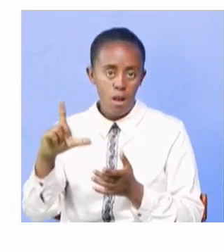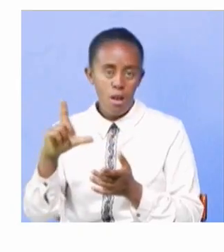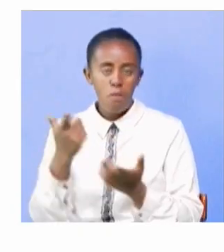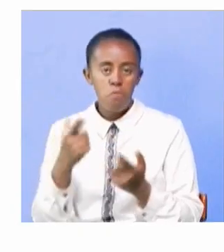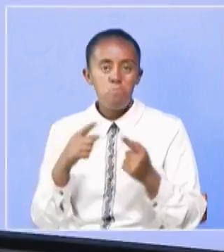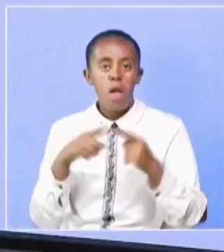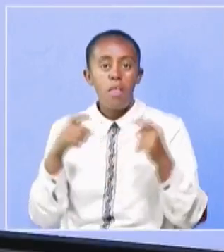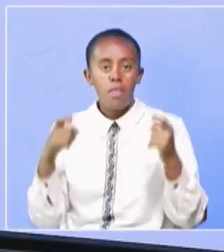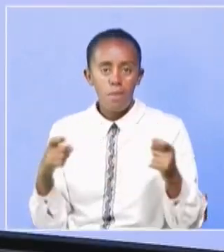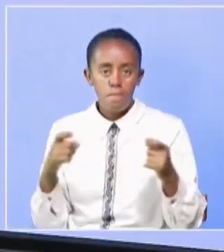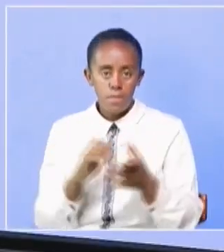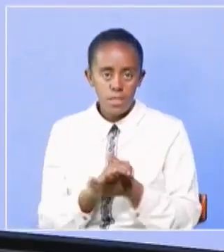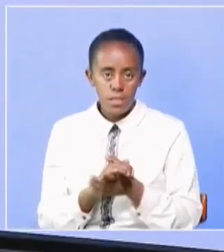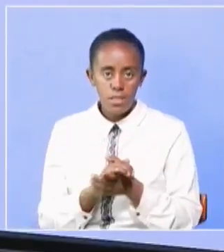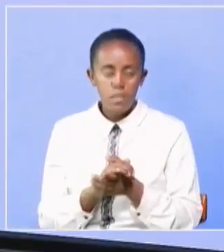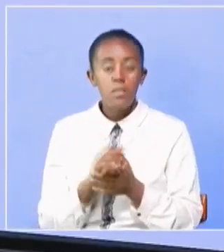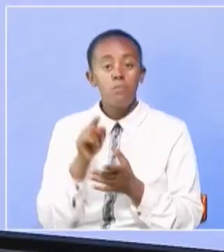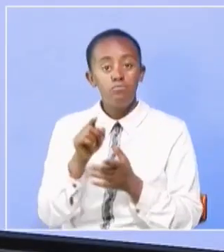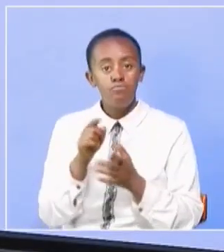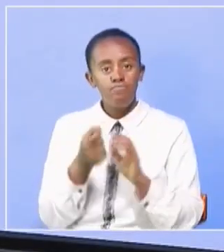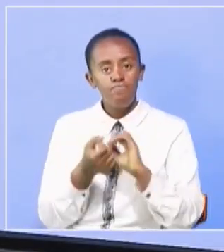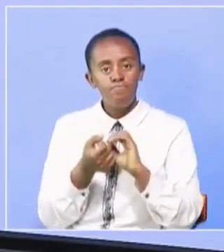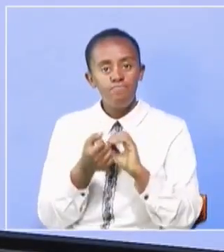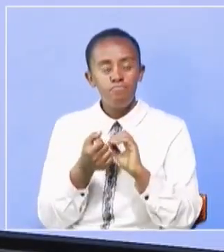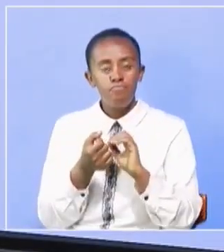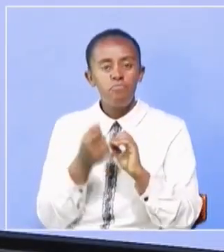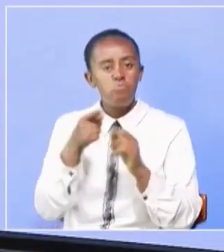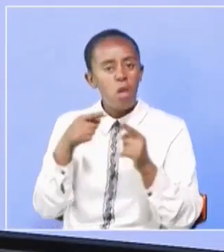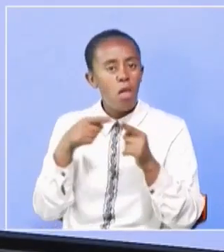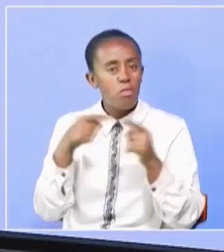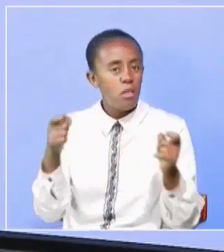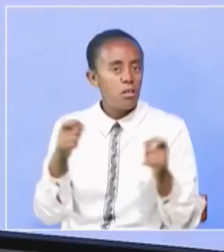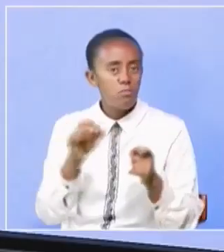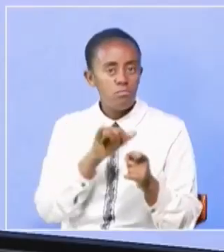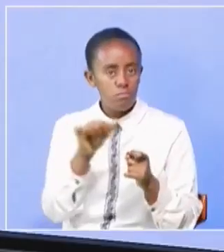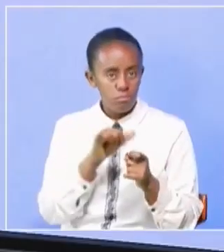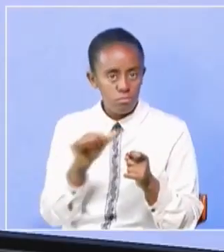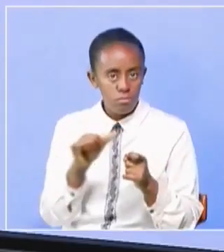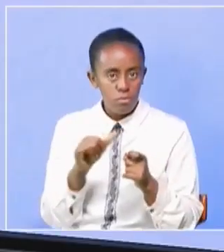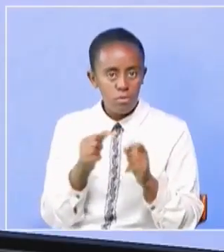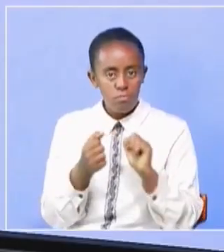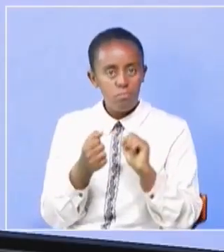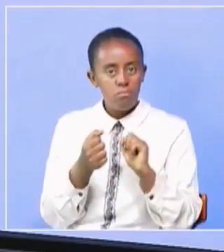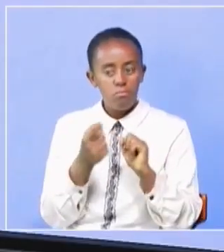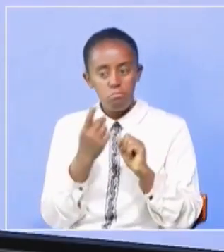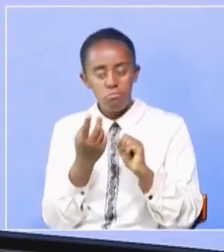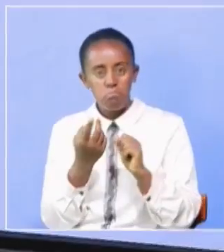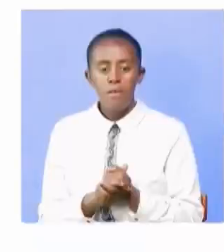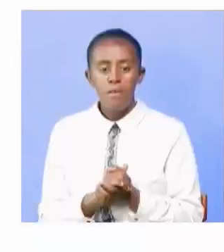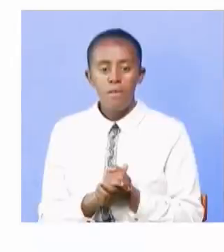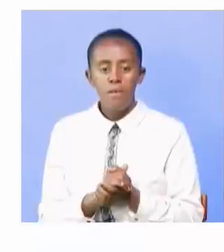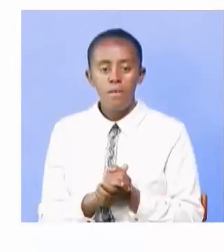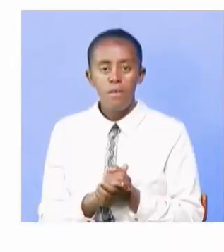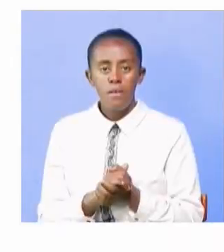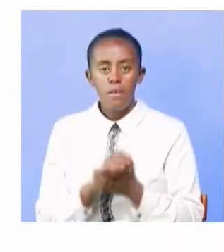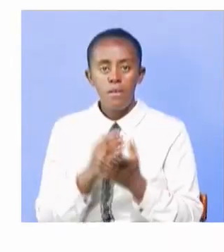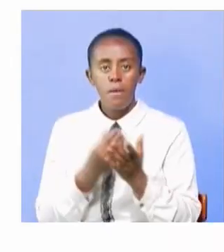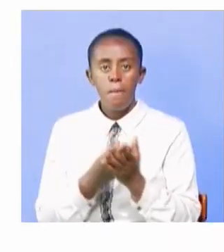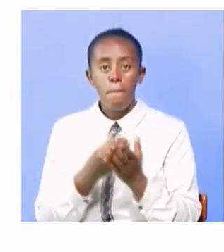antonyms. Reciprocal antonyms are antonyms that are reciprocal. For example,